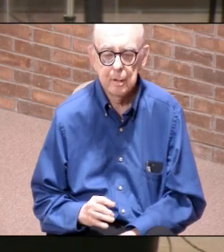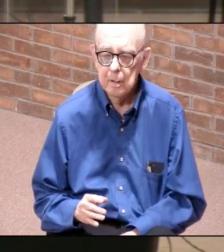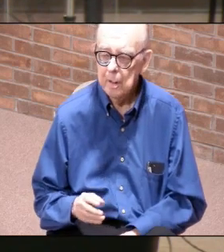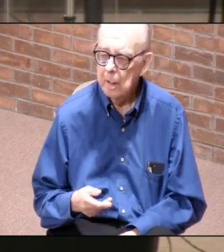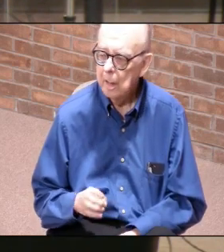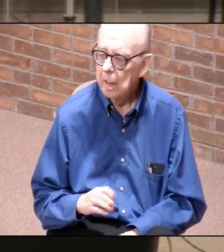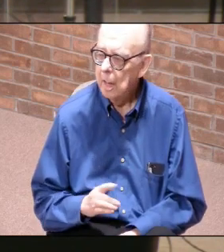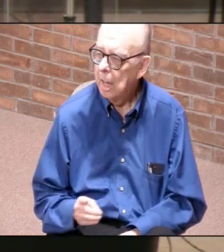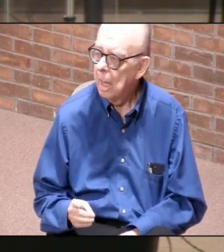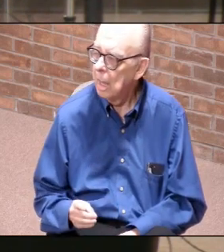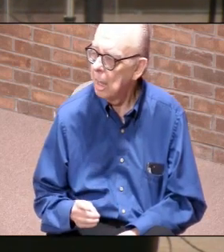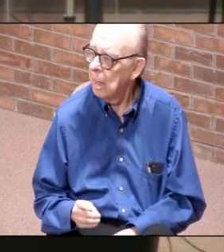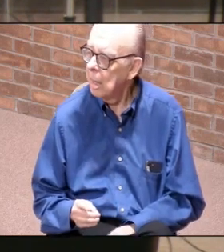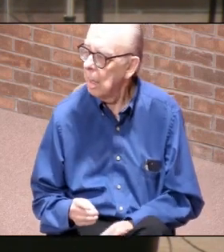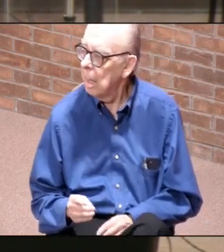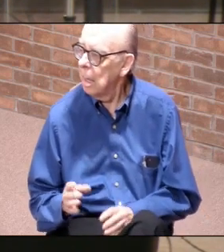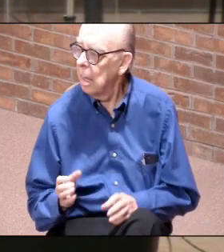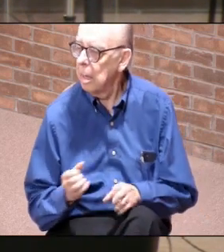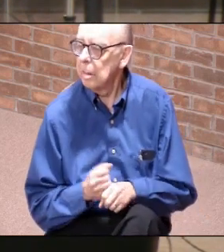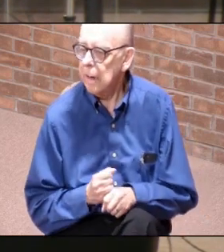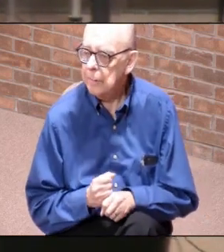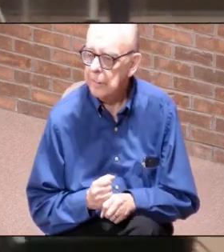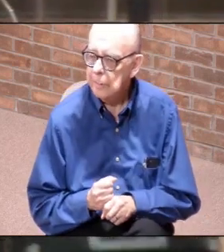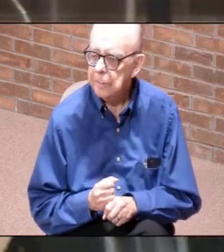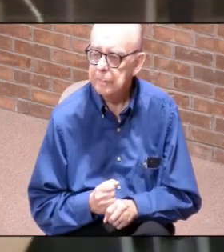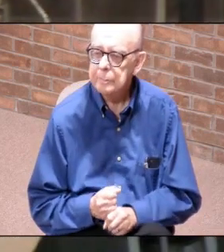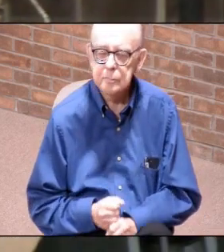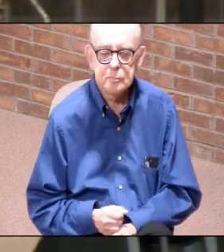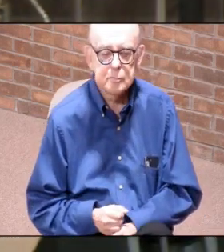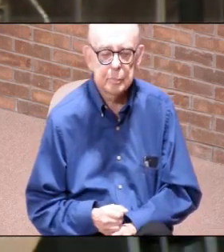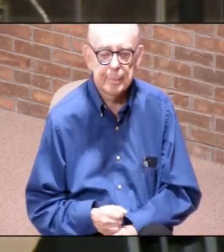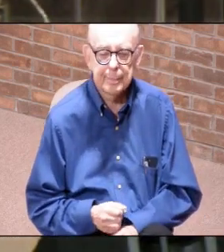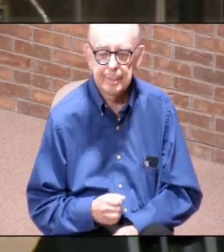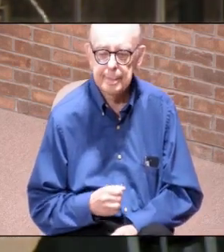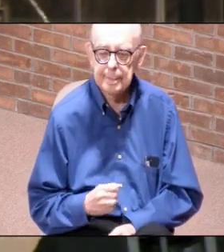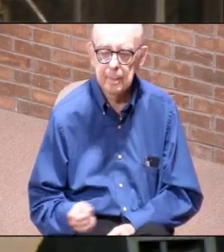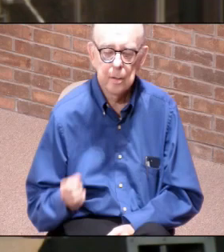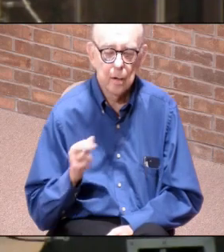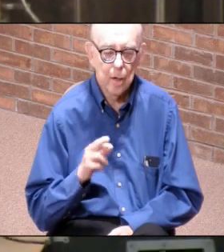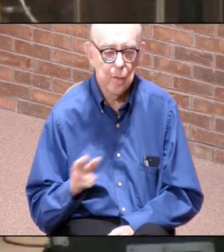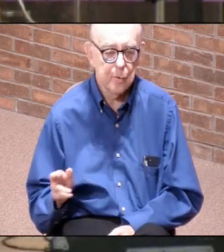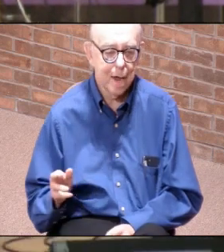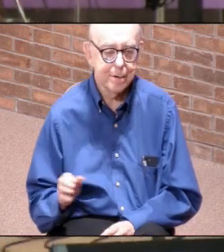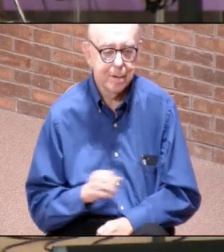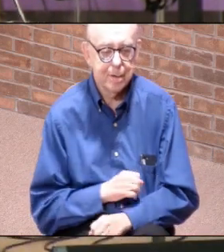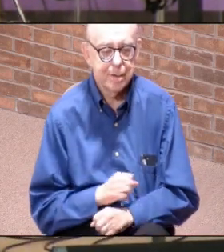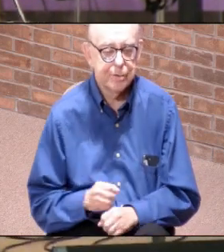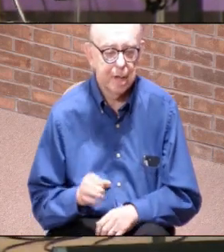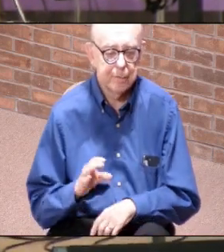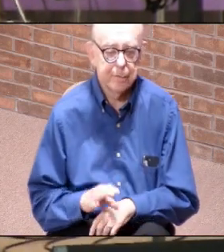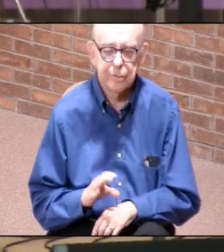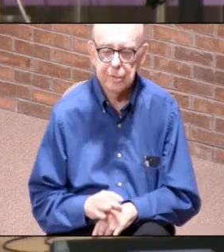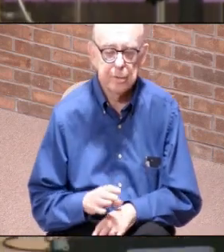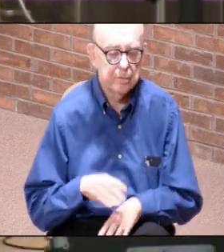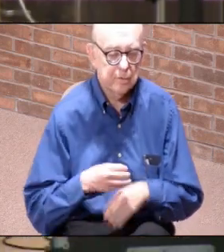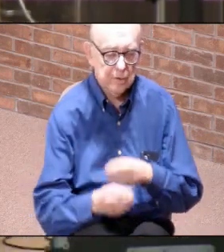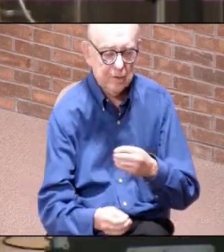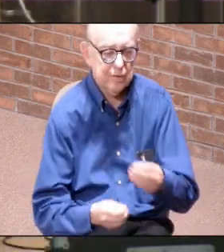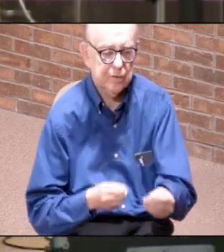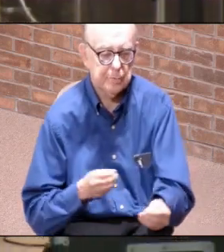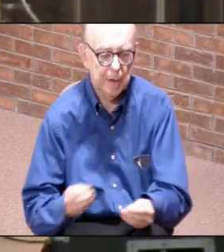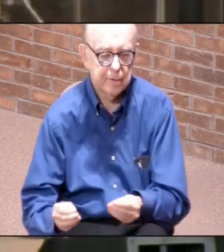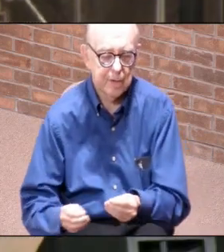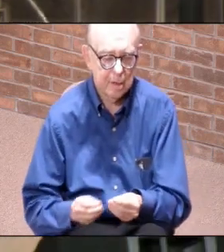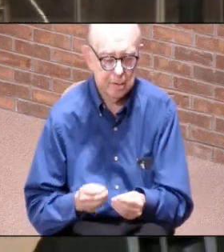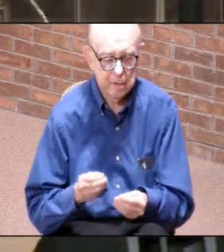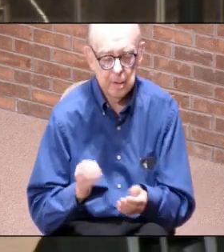Harold, Dean, you'll mind grabbing those if you would. They're on the right side there. And just pass them out, and so we'll